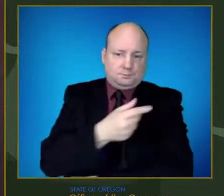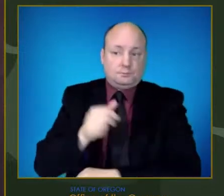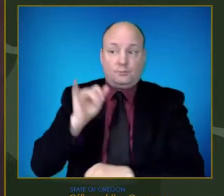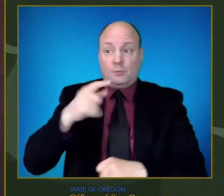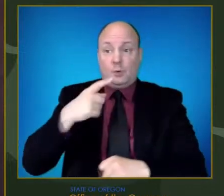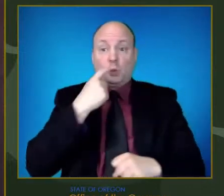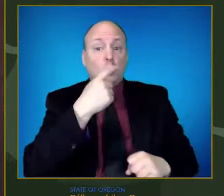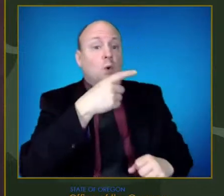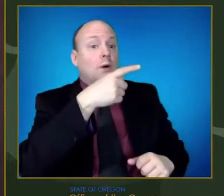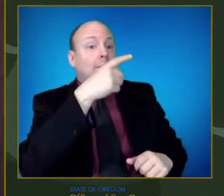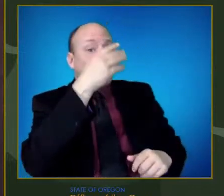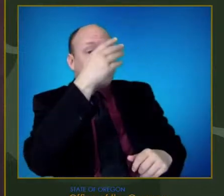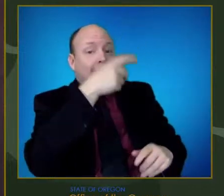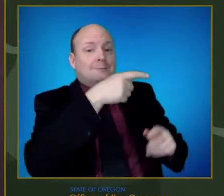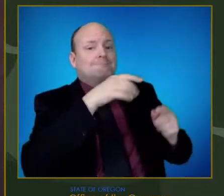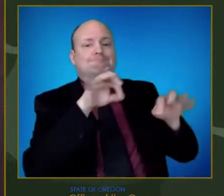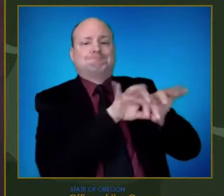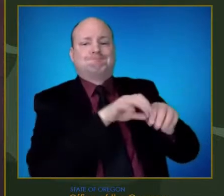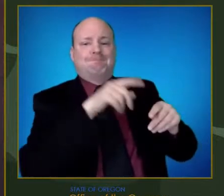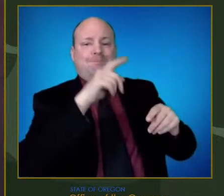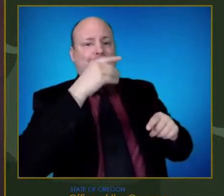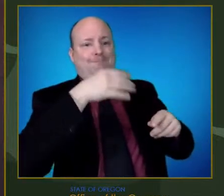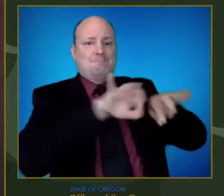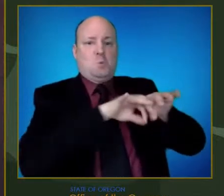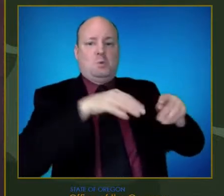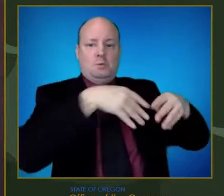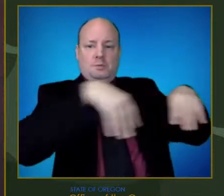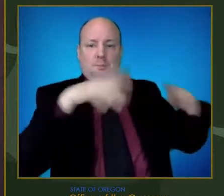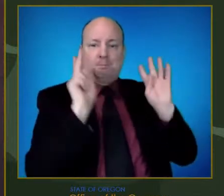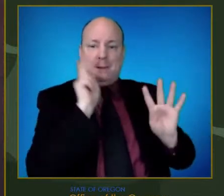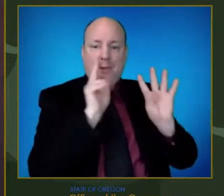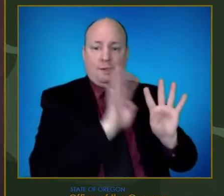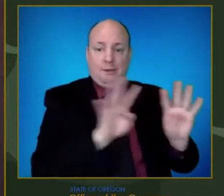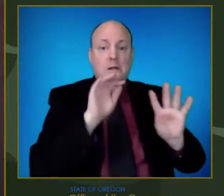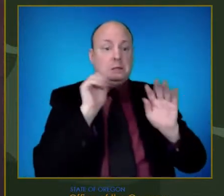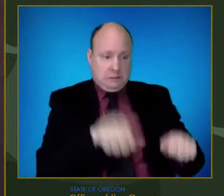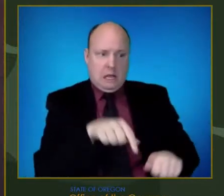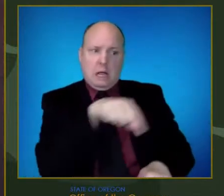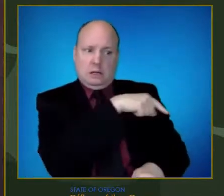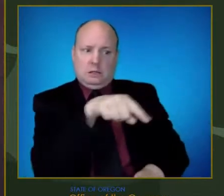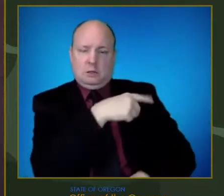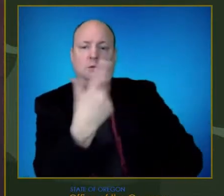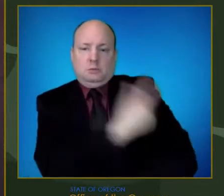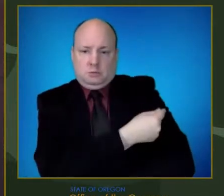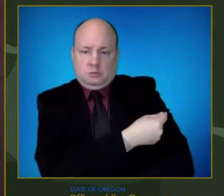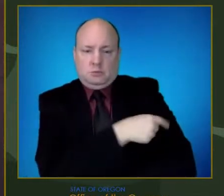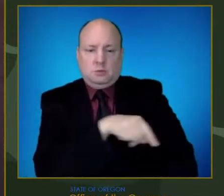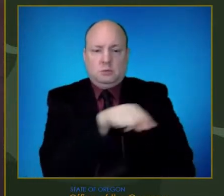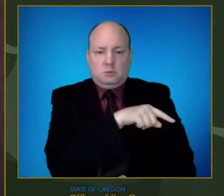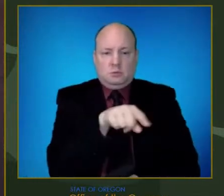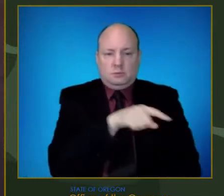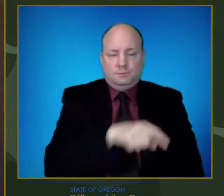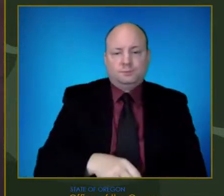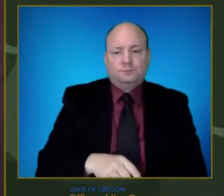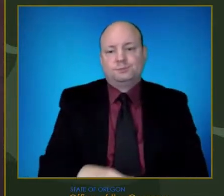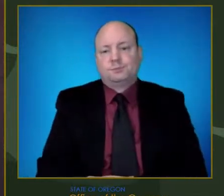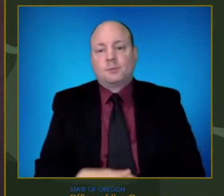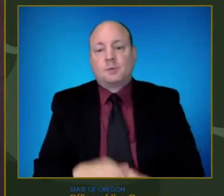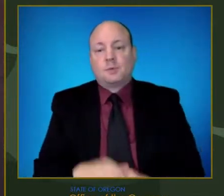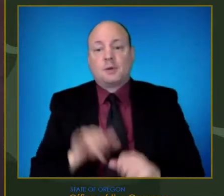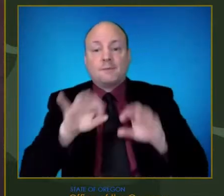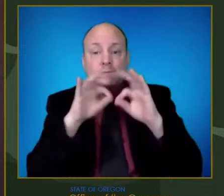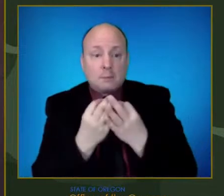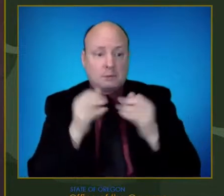be eligible for a vaccine too. If you're a frontline worker as defined by the CDC, when you make